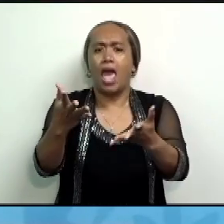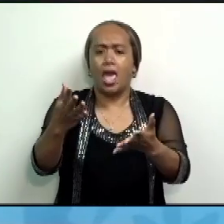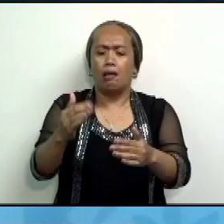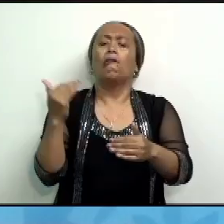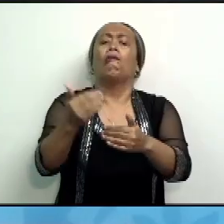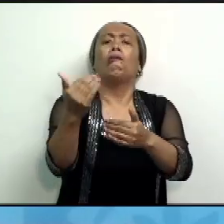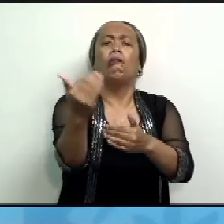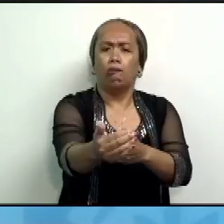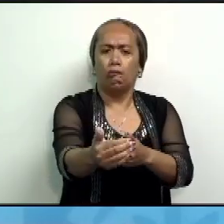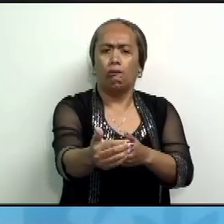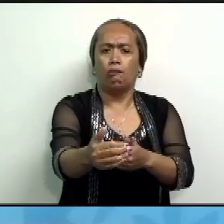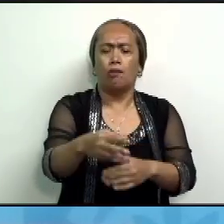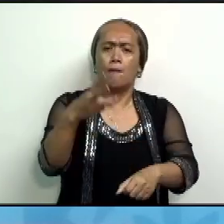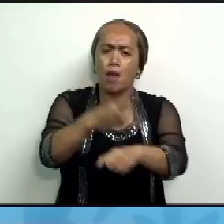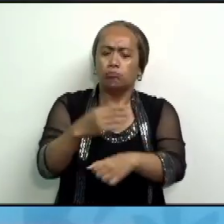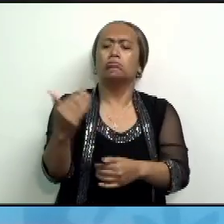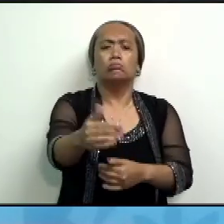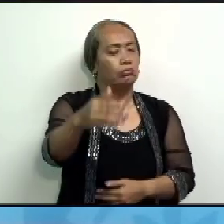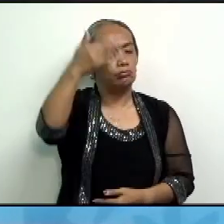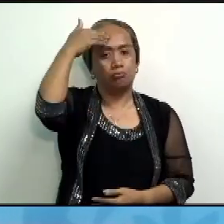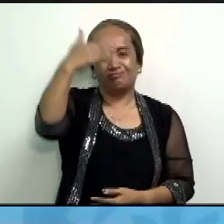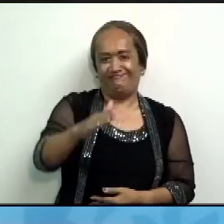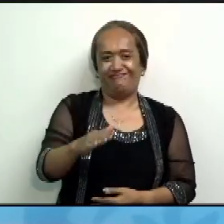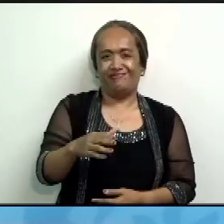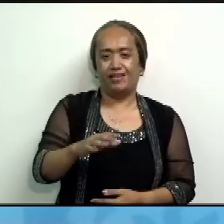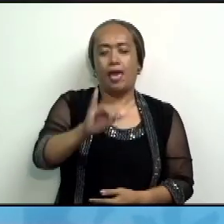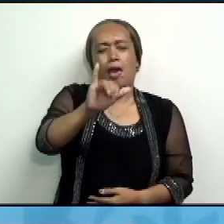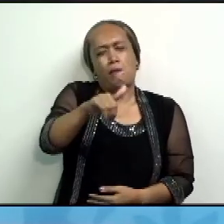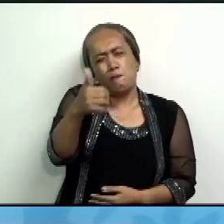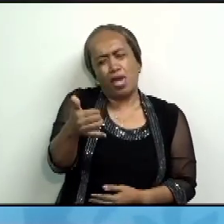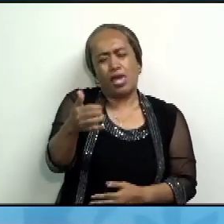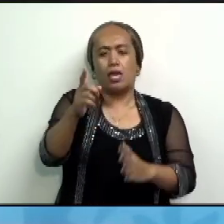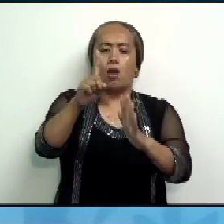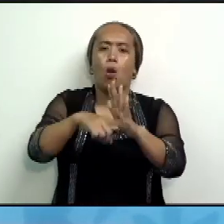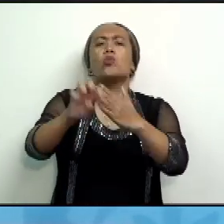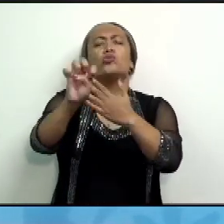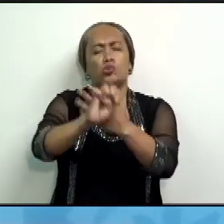like in the coming months, especially for May and June.